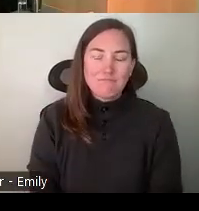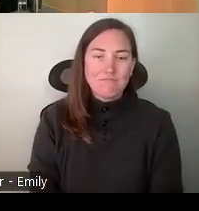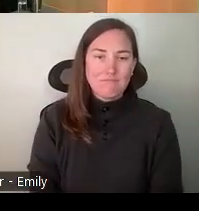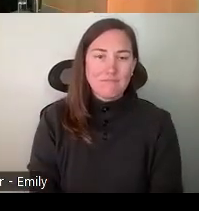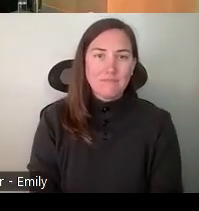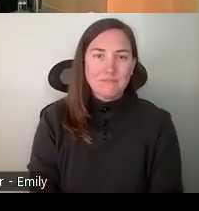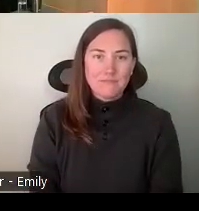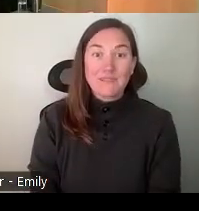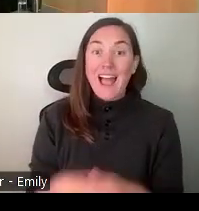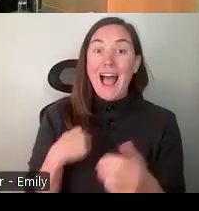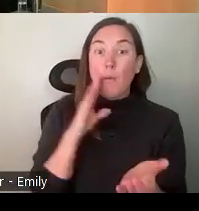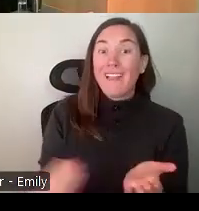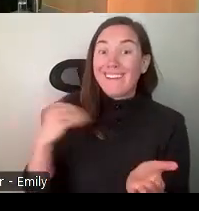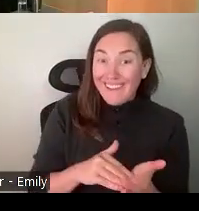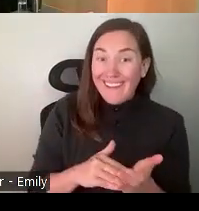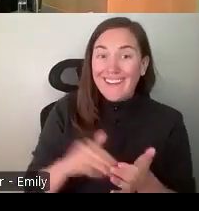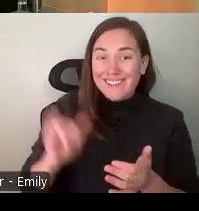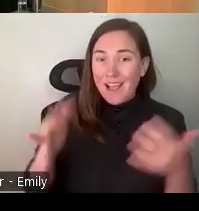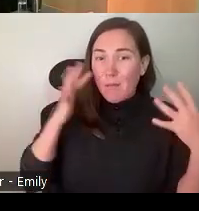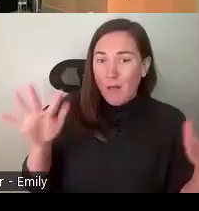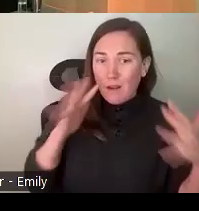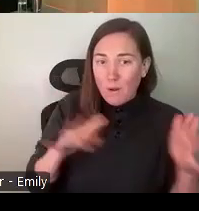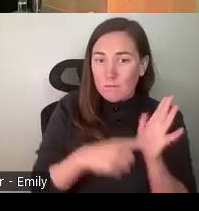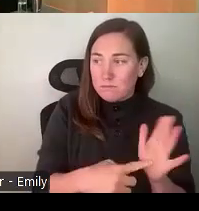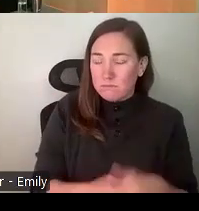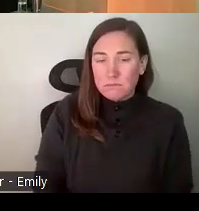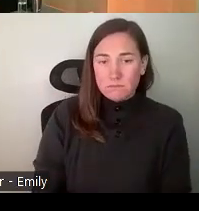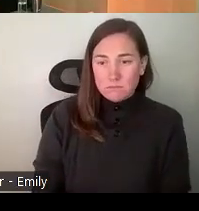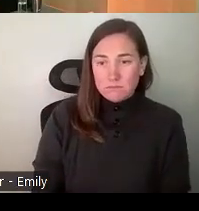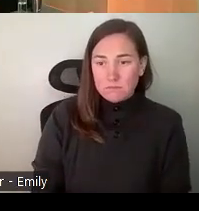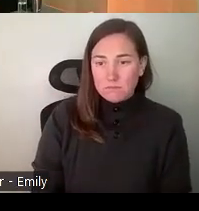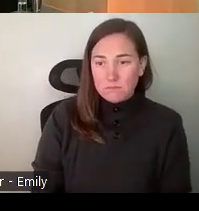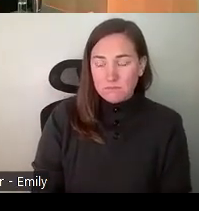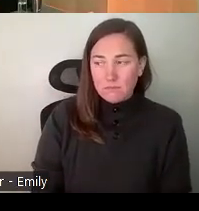I'm going to play you the same audio clip.